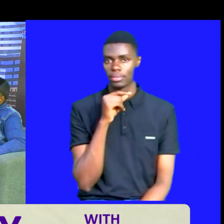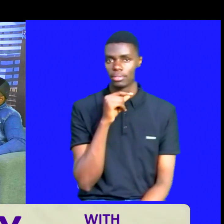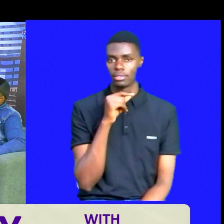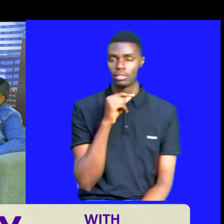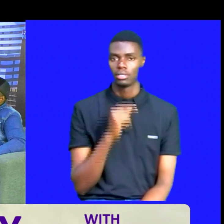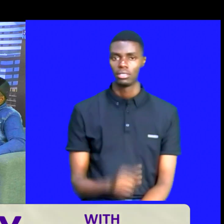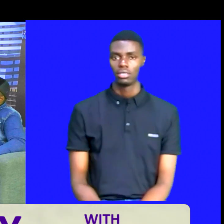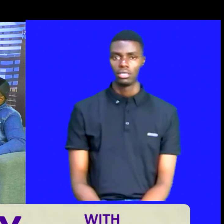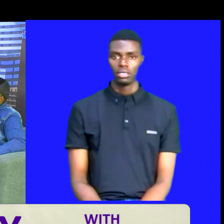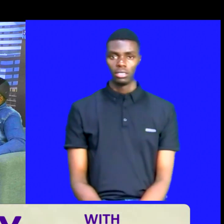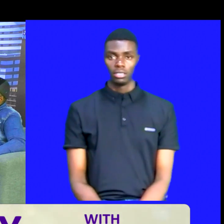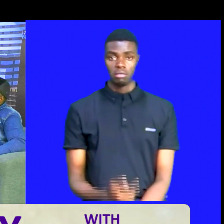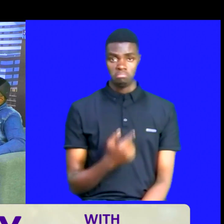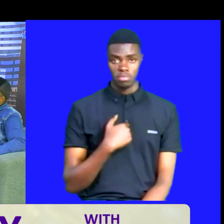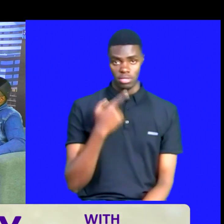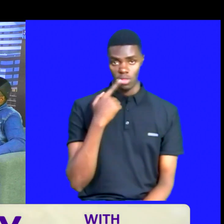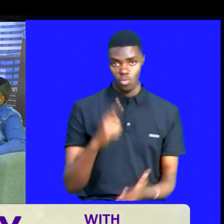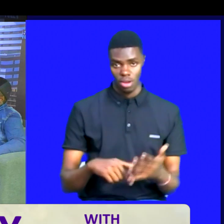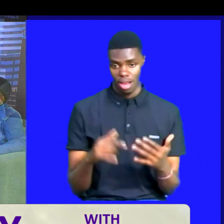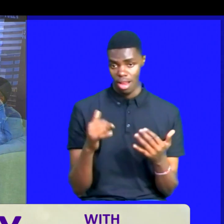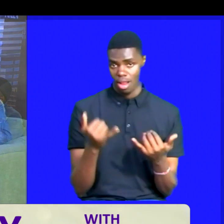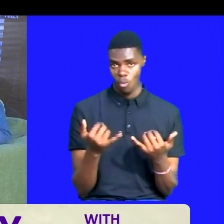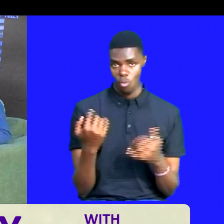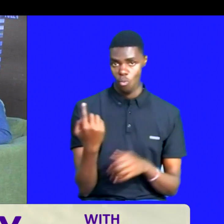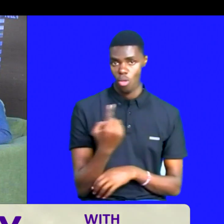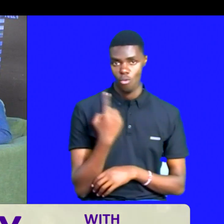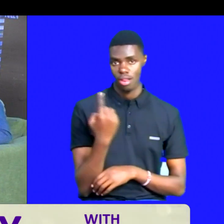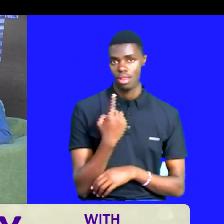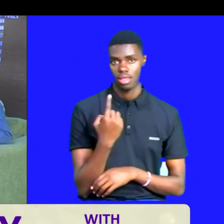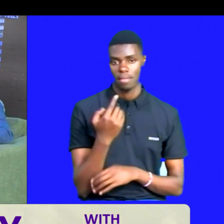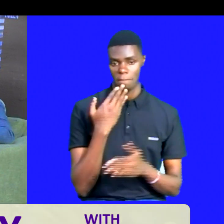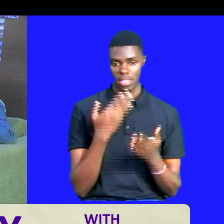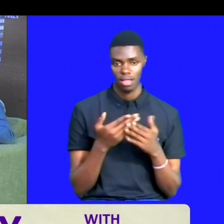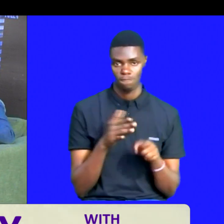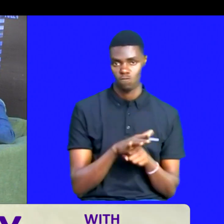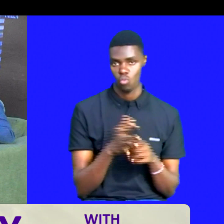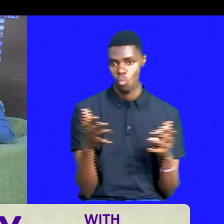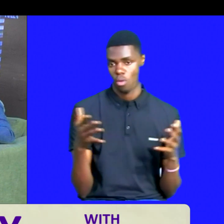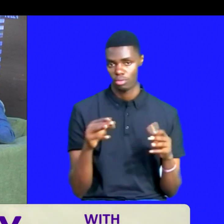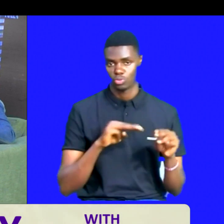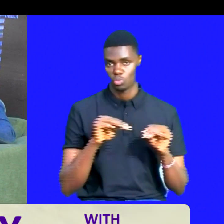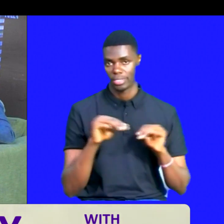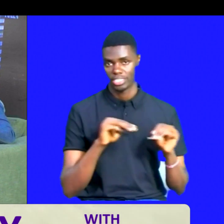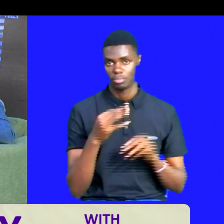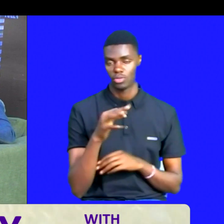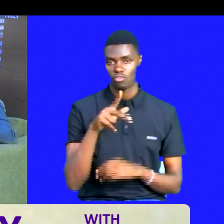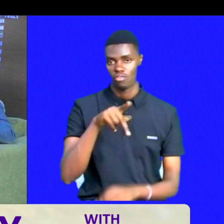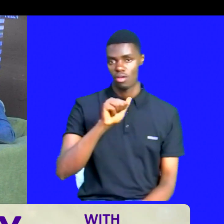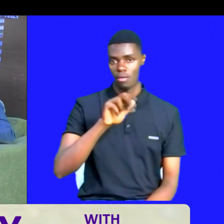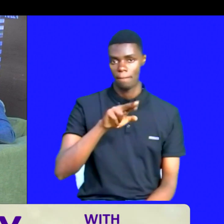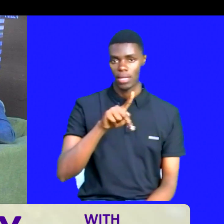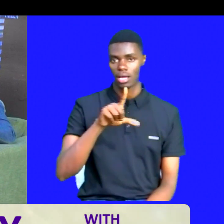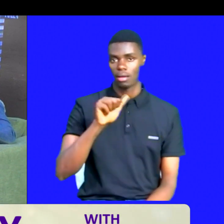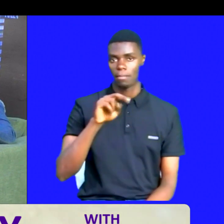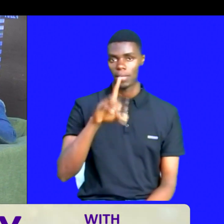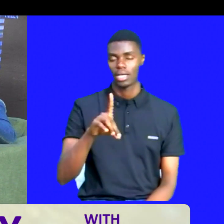the sport? Okay, to me, I can say as of now, we will only be thankful to the management of Backland Sports Club.